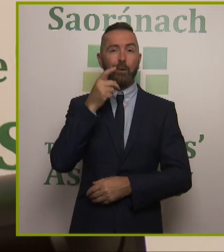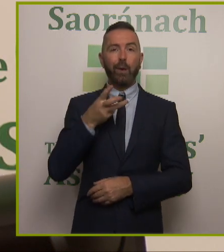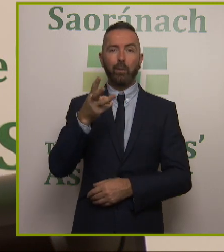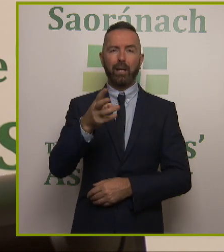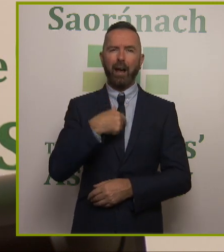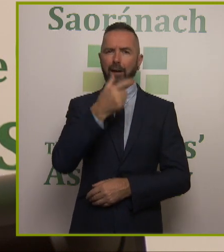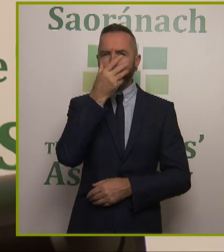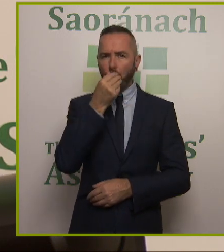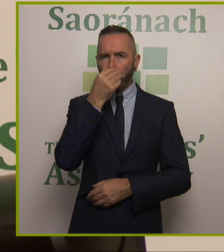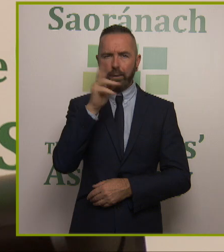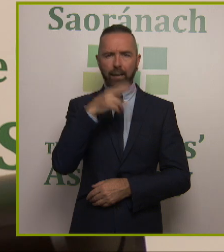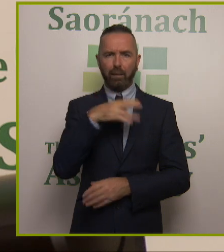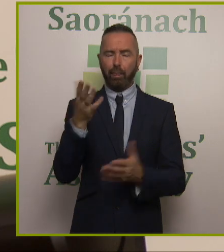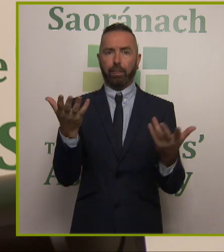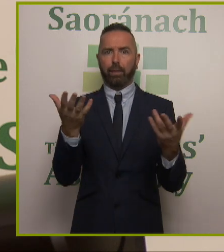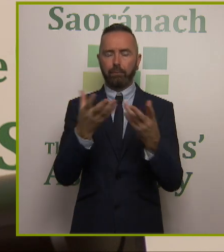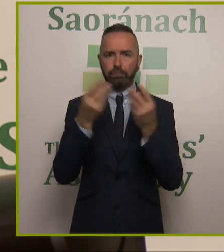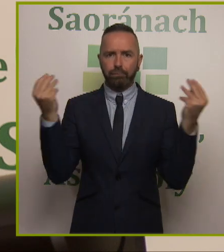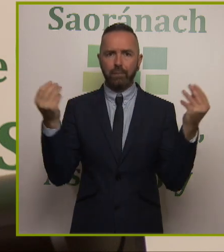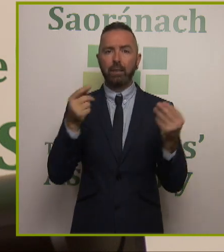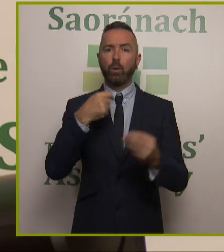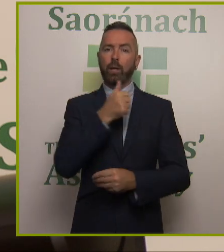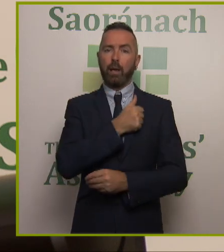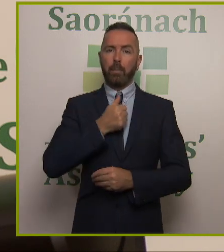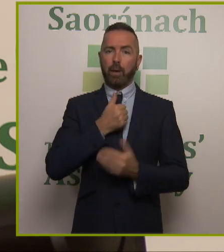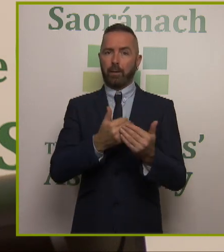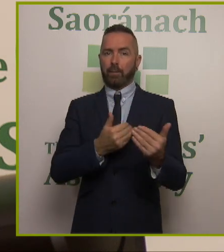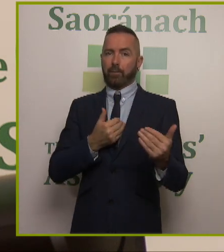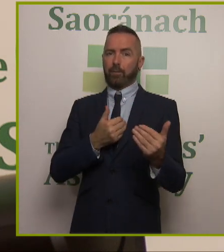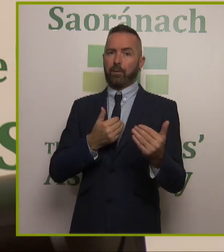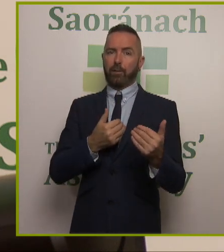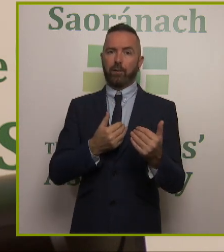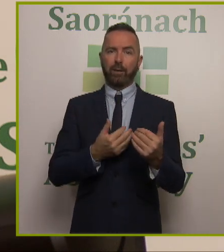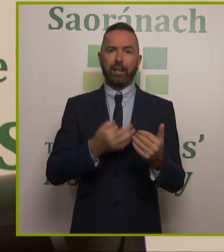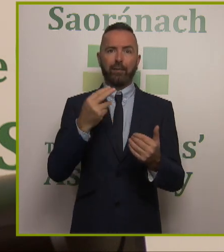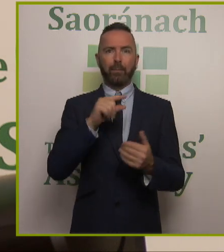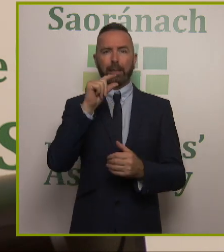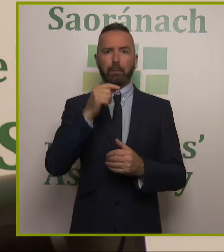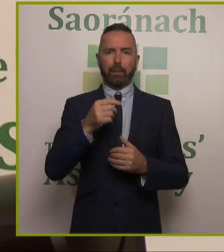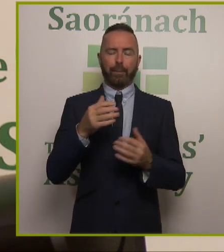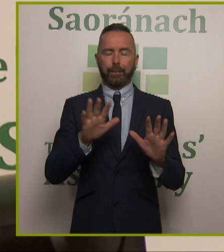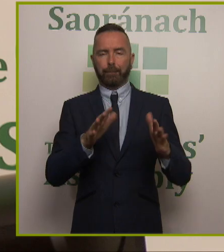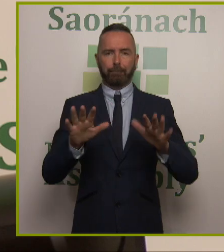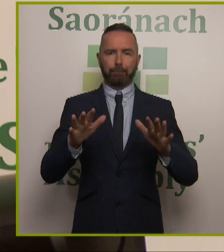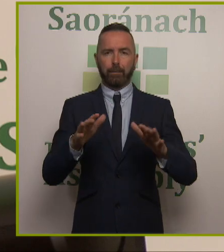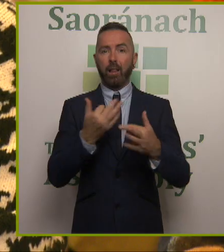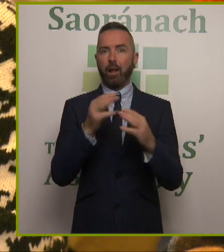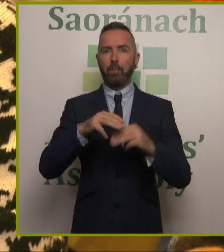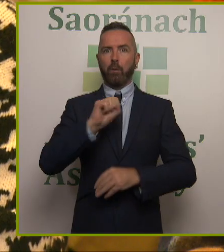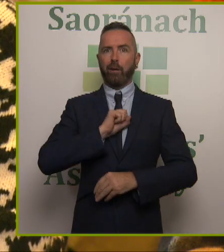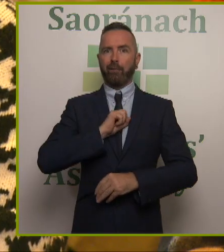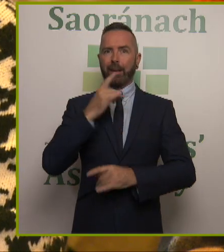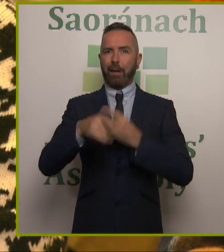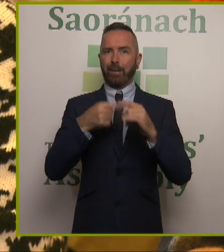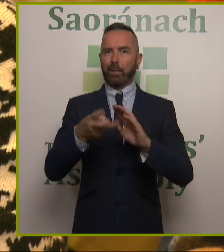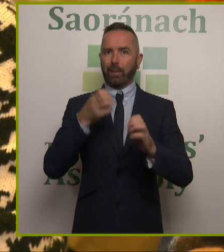can't shake. So I do apologise in advance for being slightly less articulate and less, well, a lot more coughing will be happening, I think, this weekend as